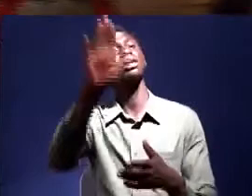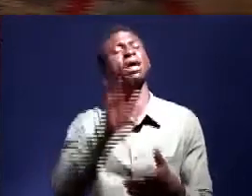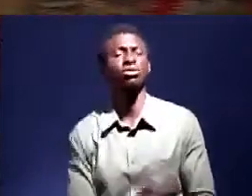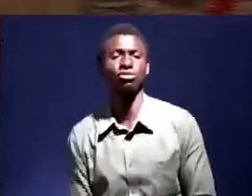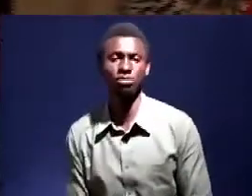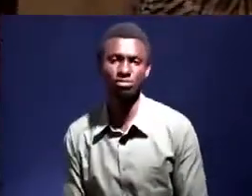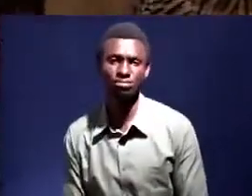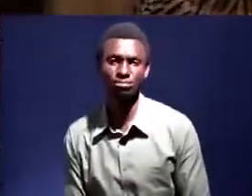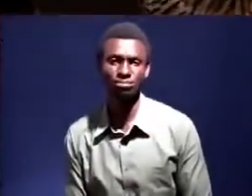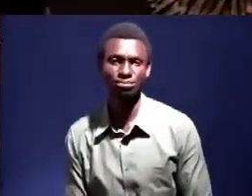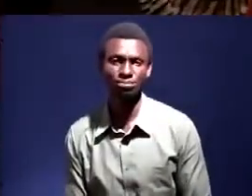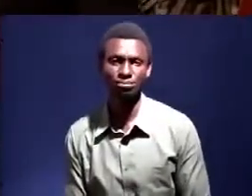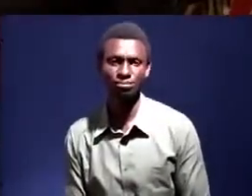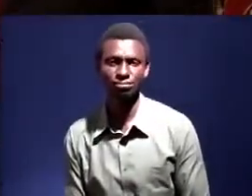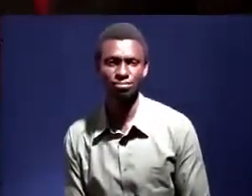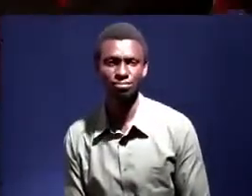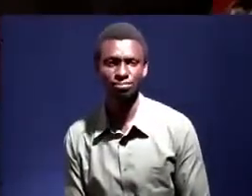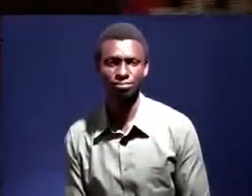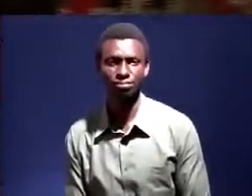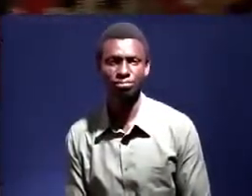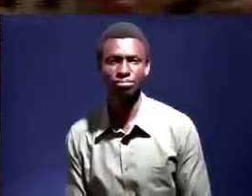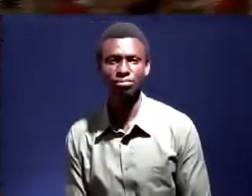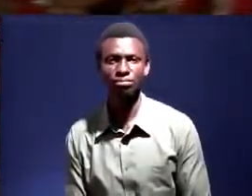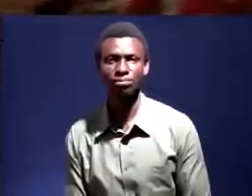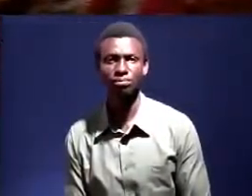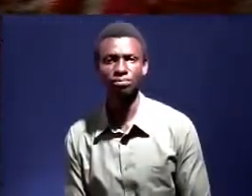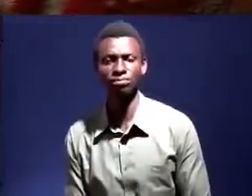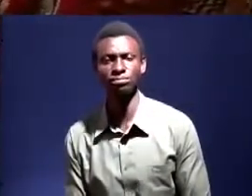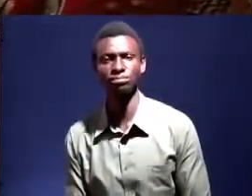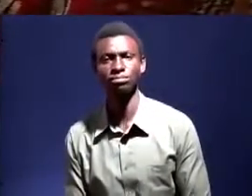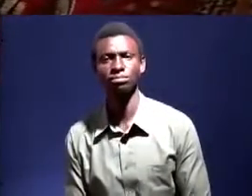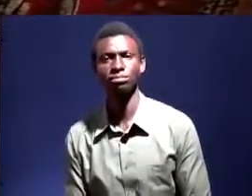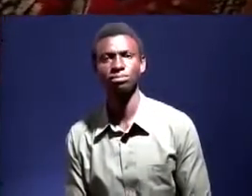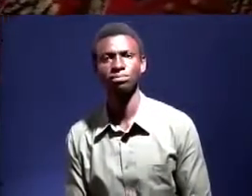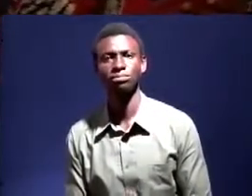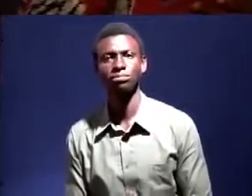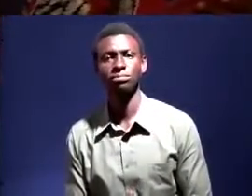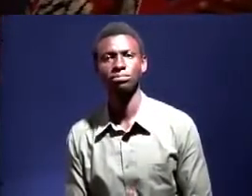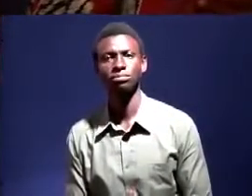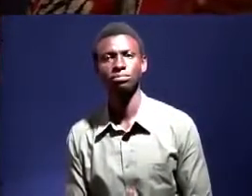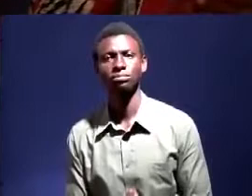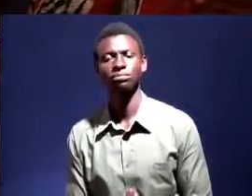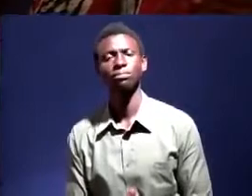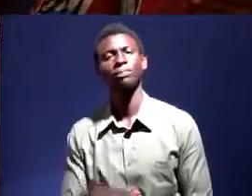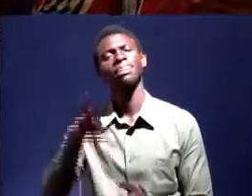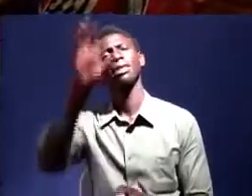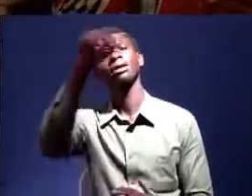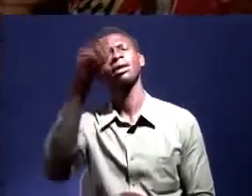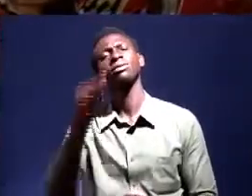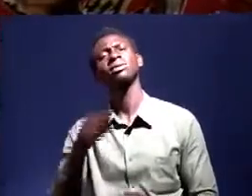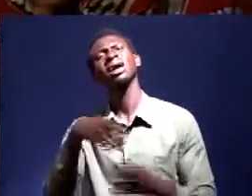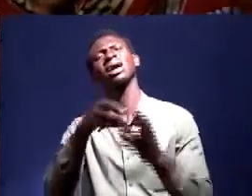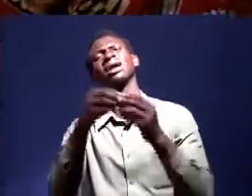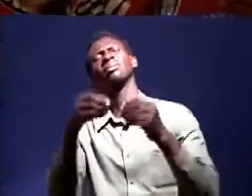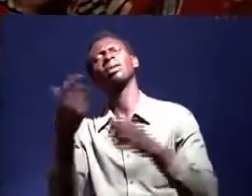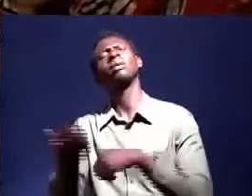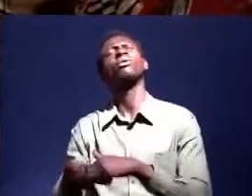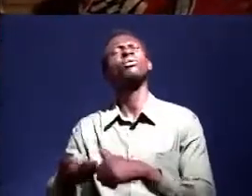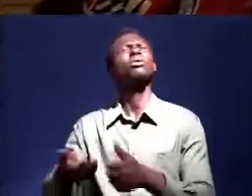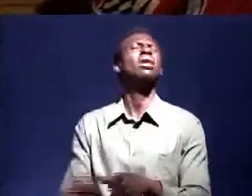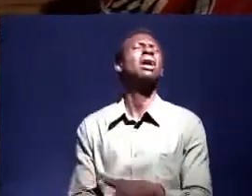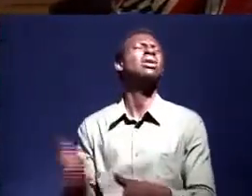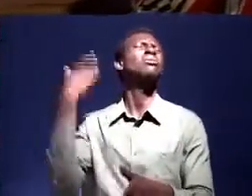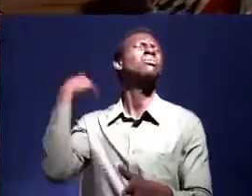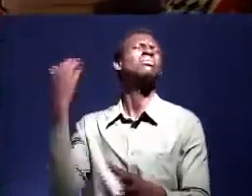If you've been baptized and you drifted away, let God touch your heart.